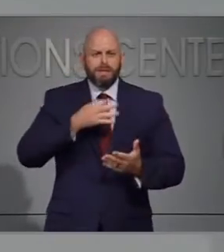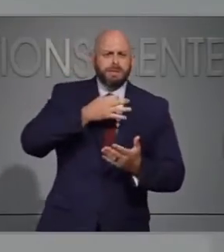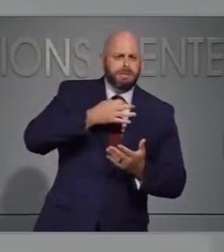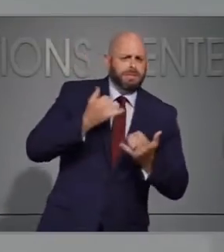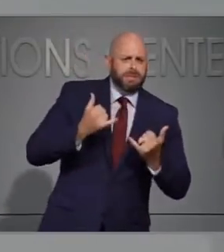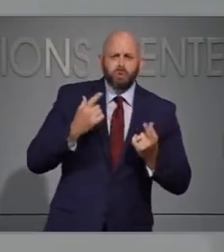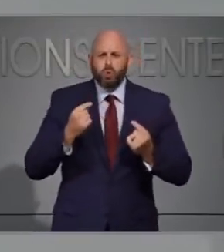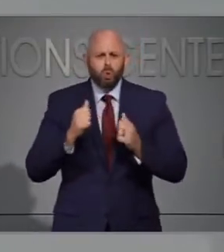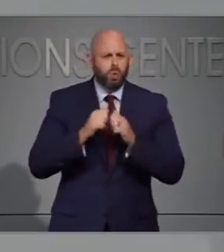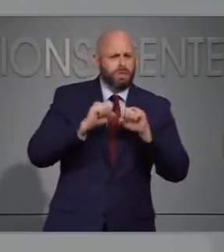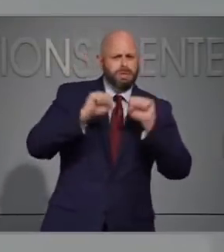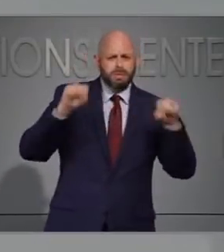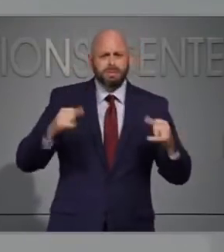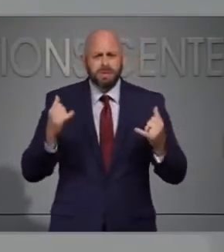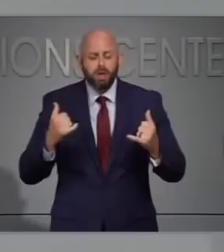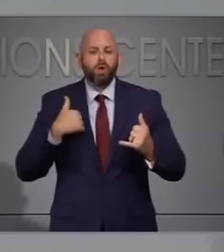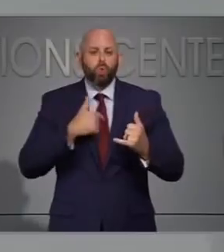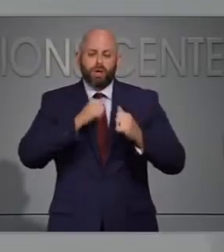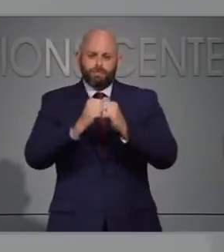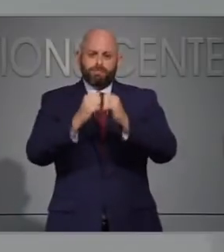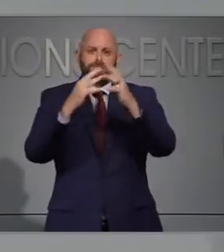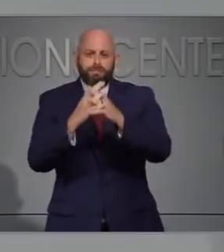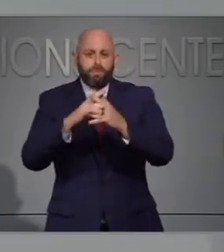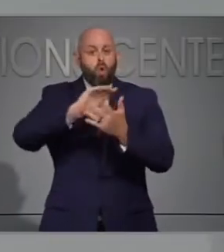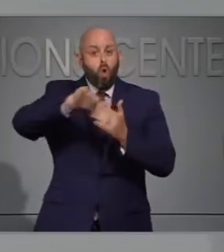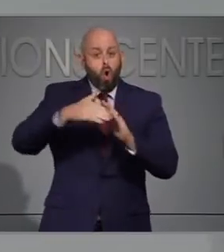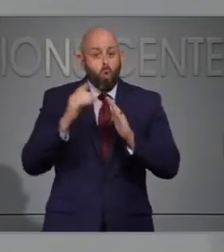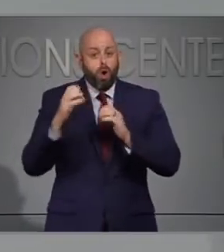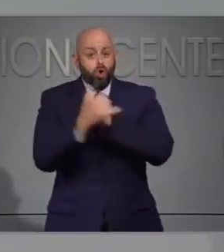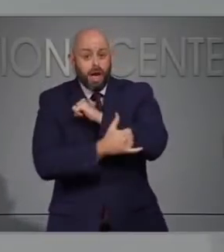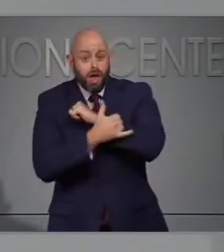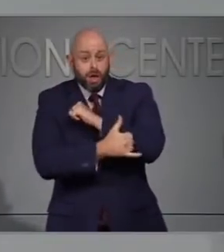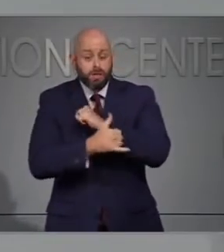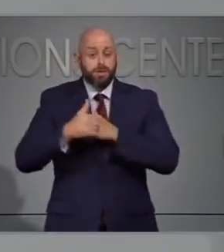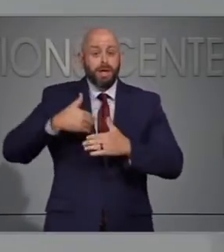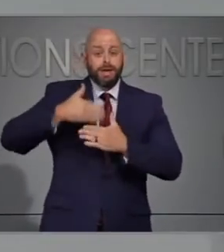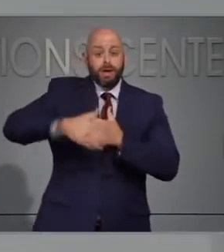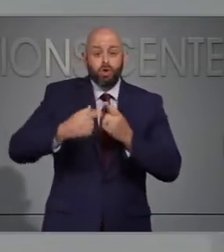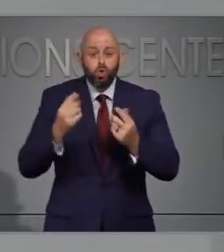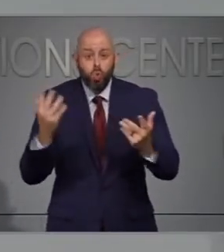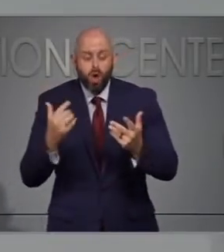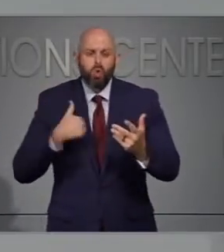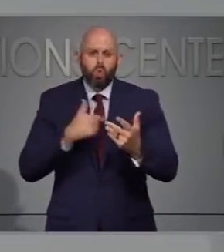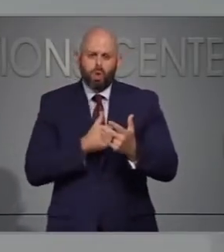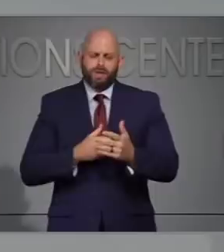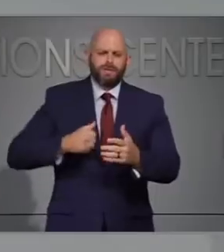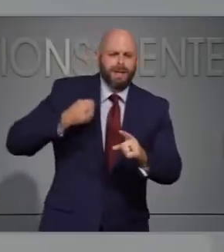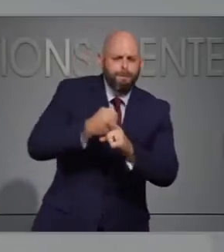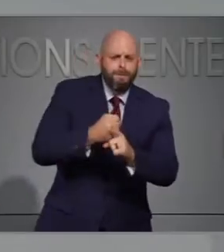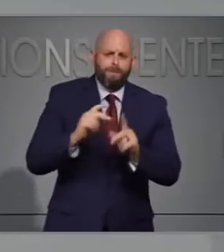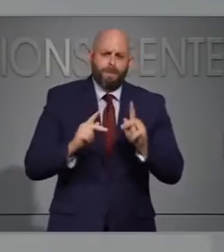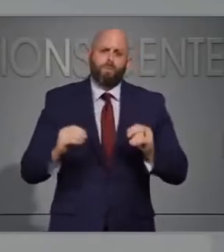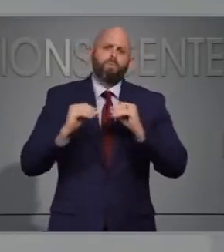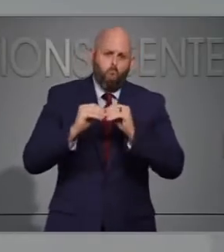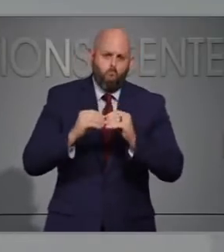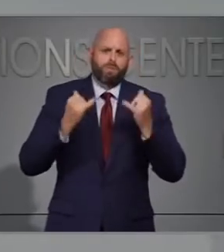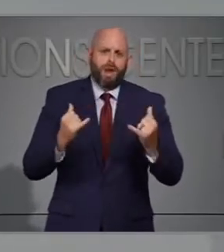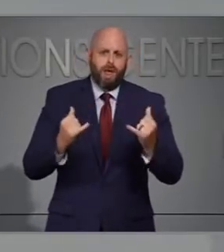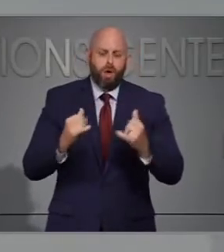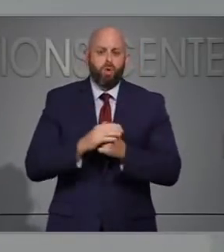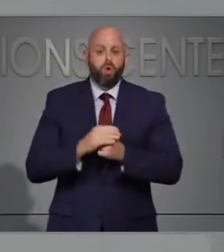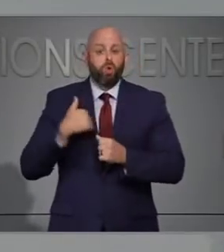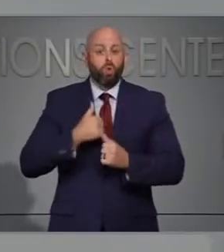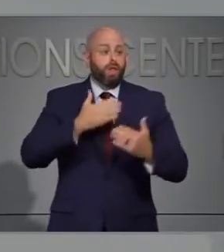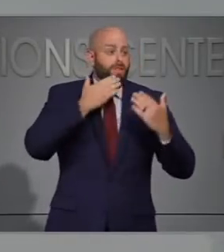now that we are live in all 100 counties, what's next is that we go deeper. We are thankful to the early